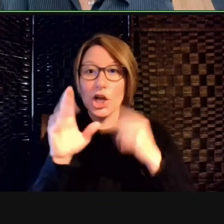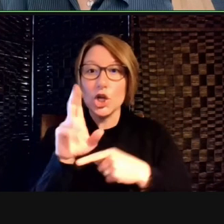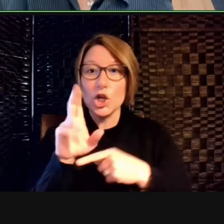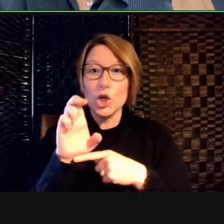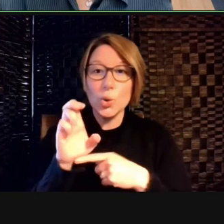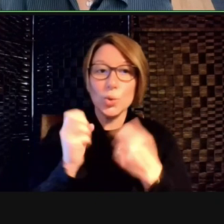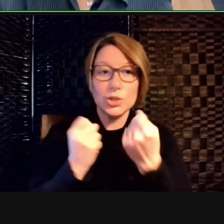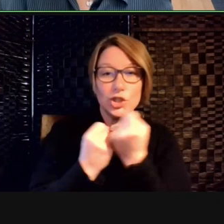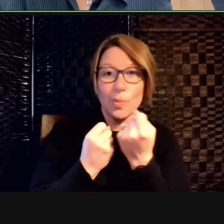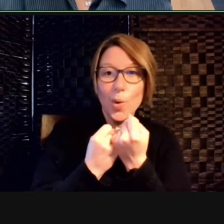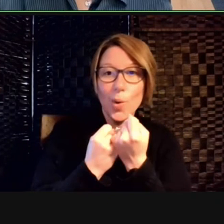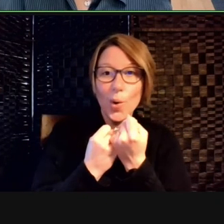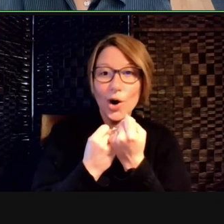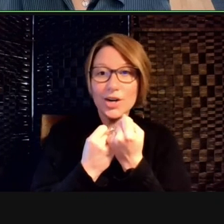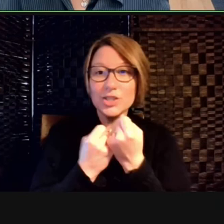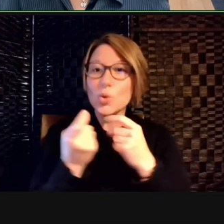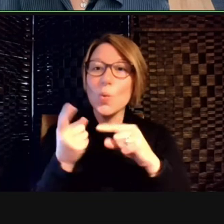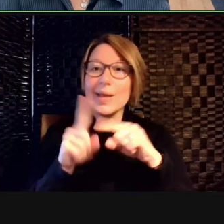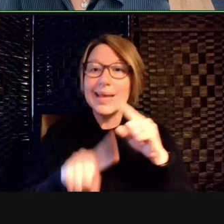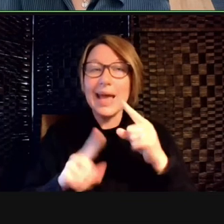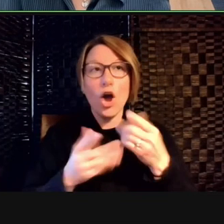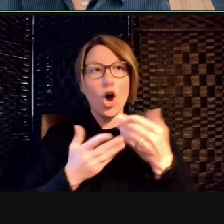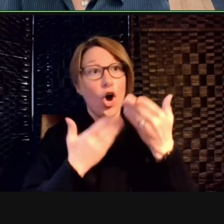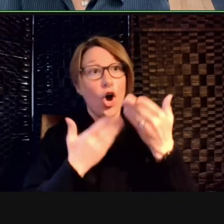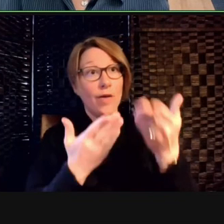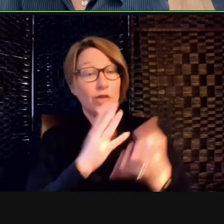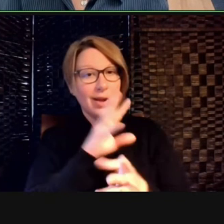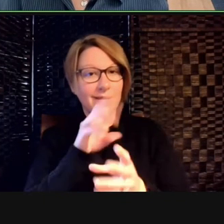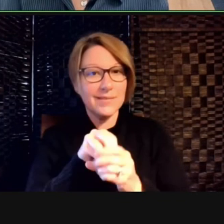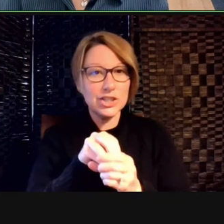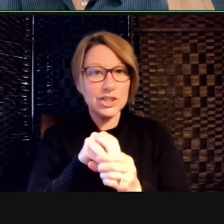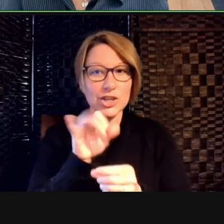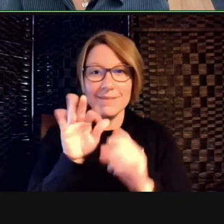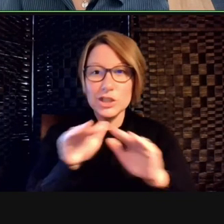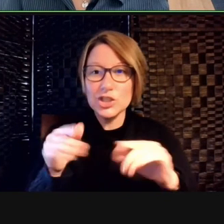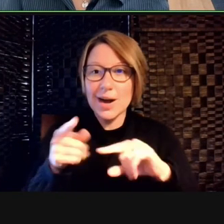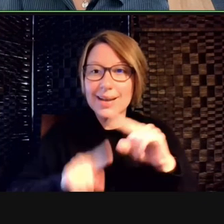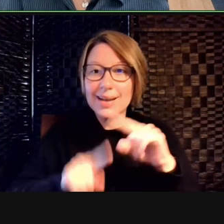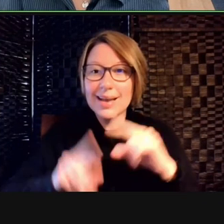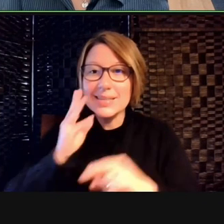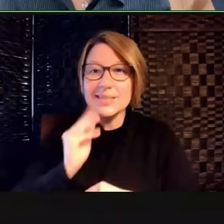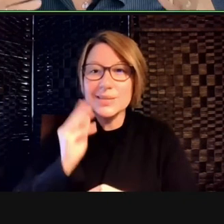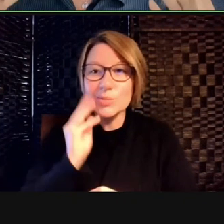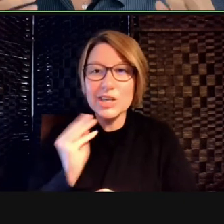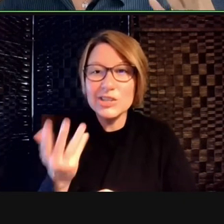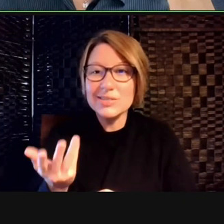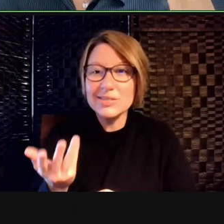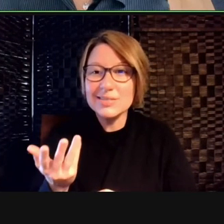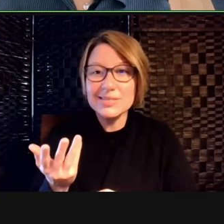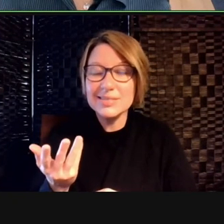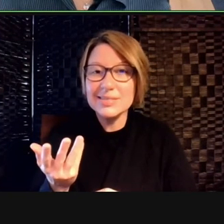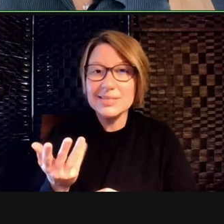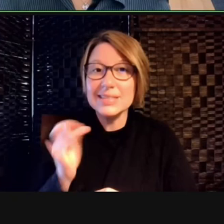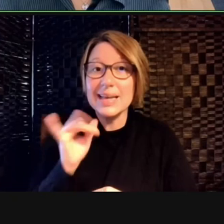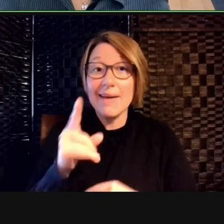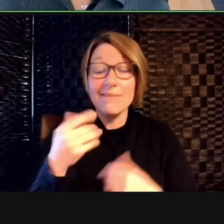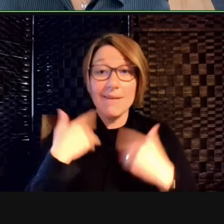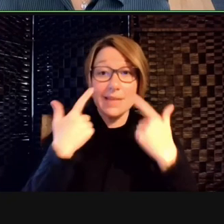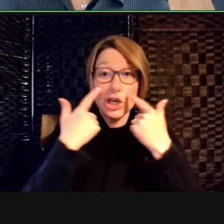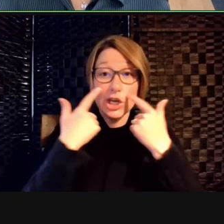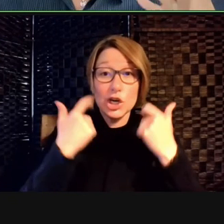an intervention that a child can't experience. And if they have insufficient vision and hearing to be able